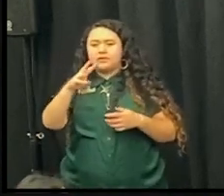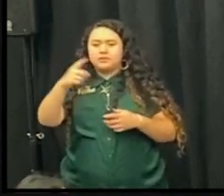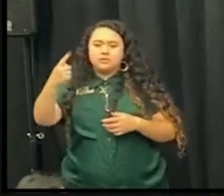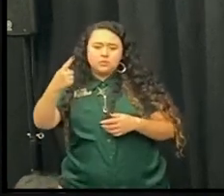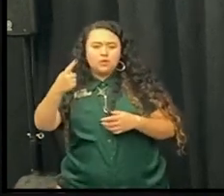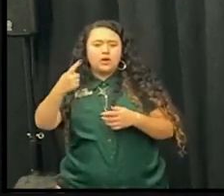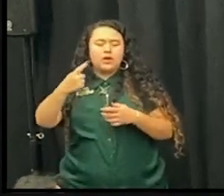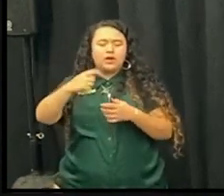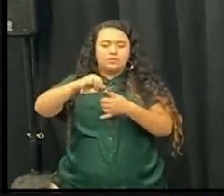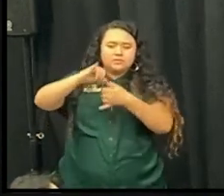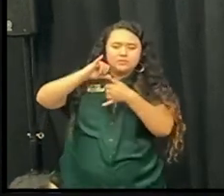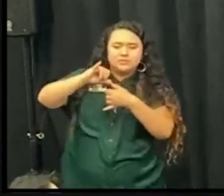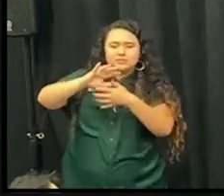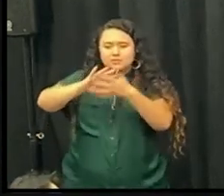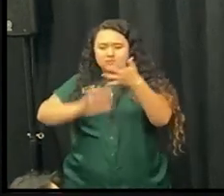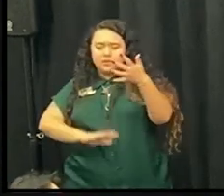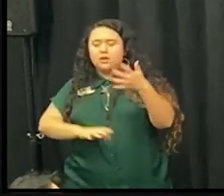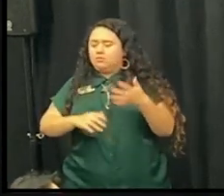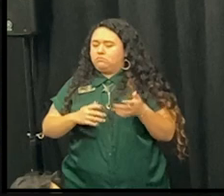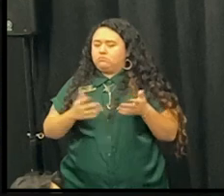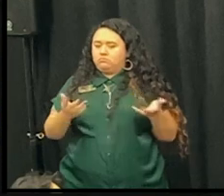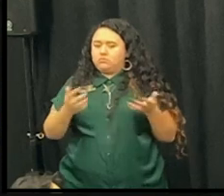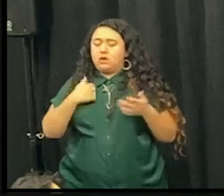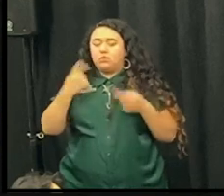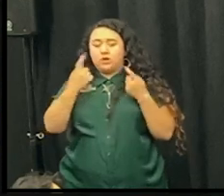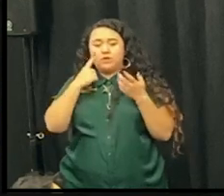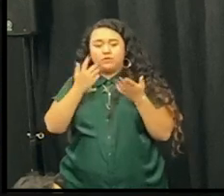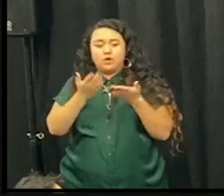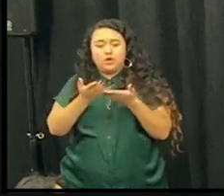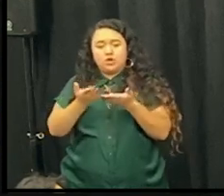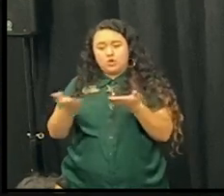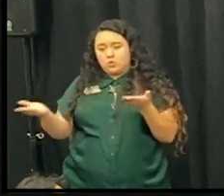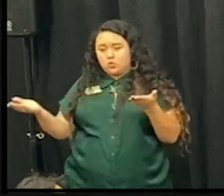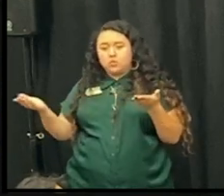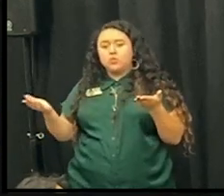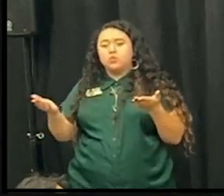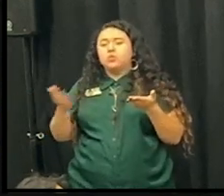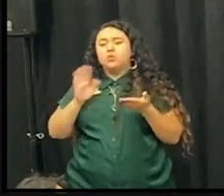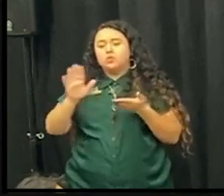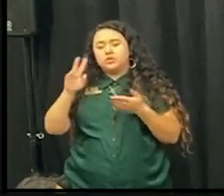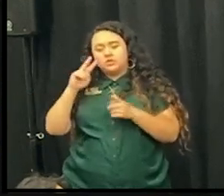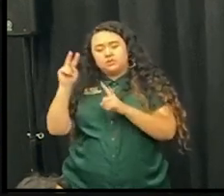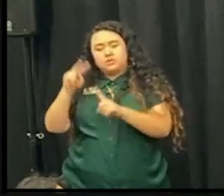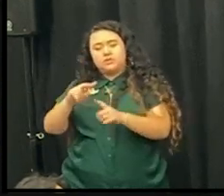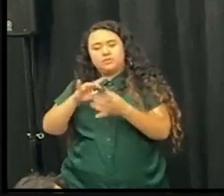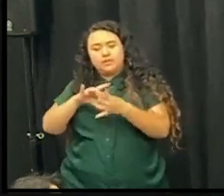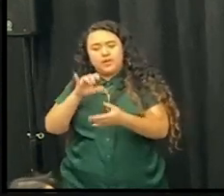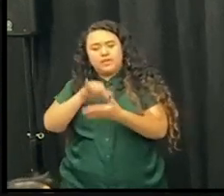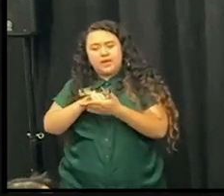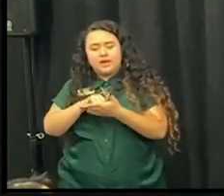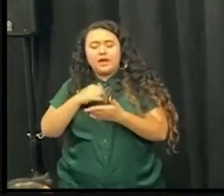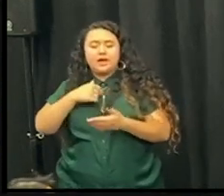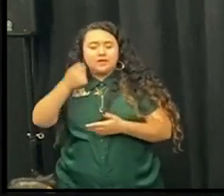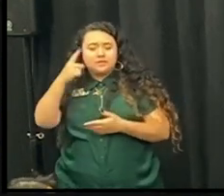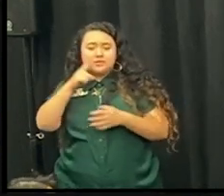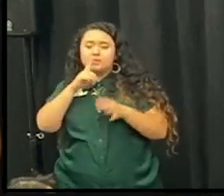blah, blah, blah. So I'm just wondering, for all of you, what's your take on that? I understand the